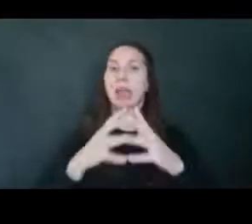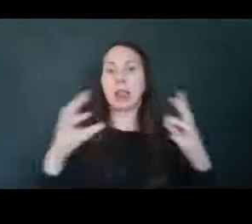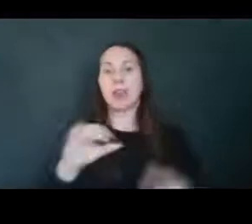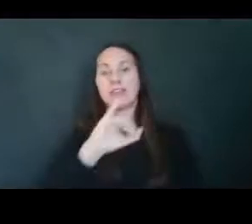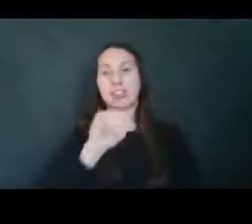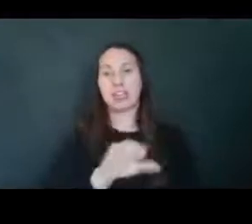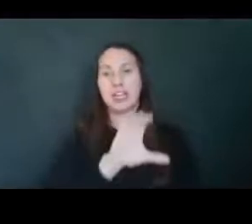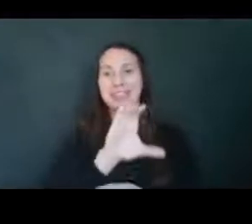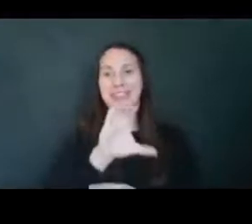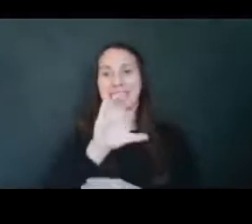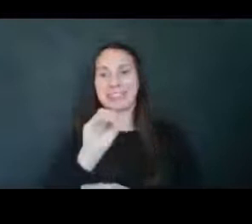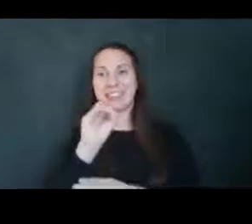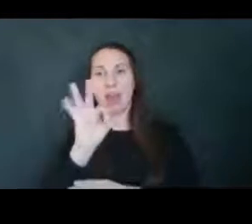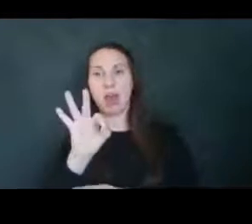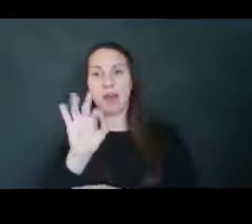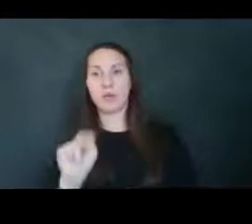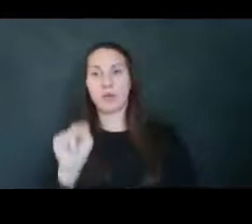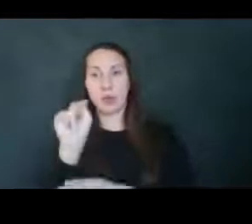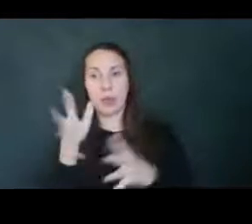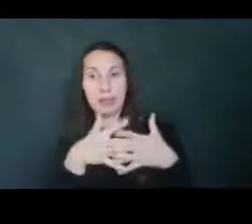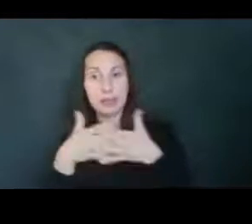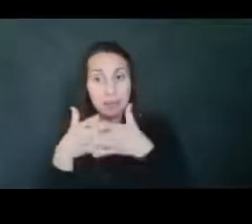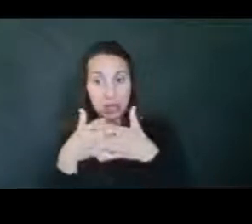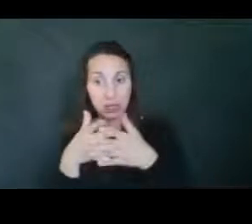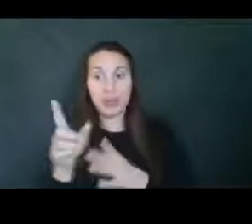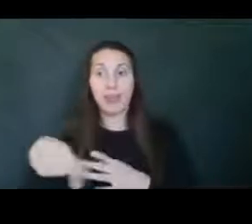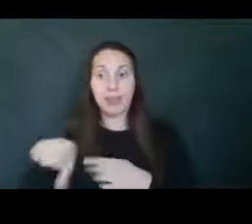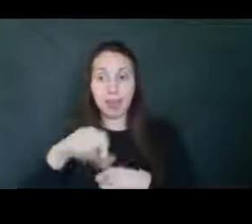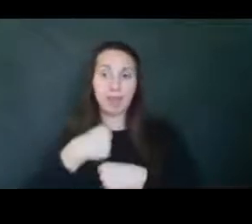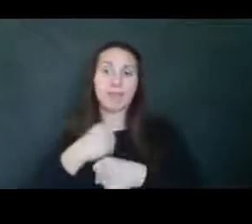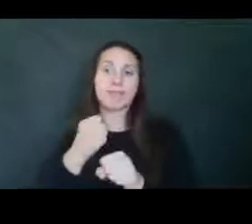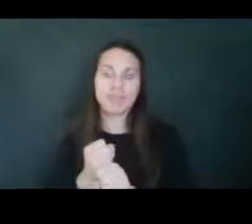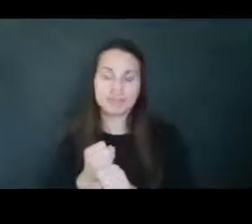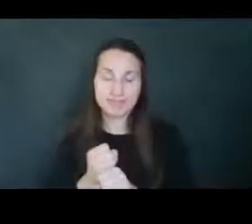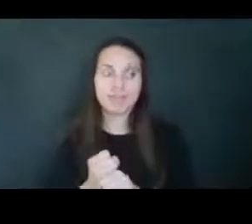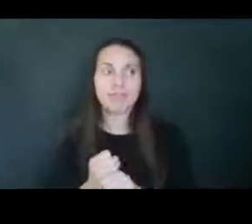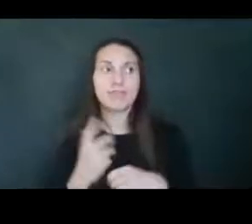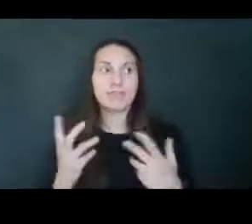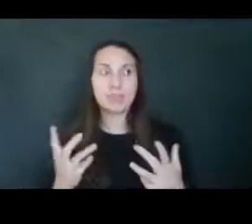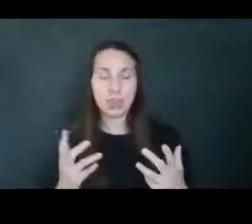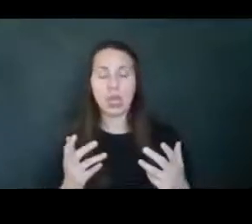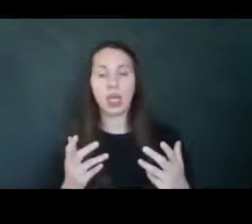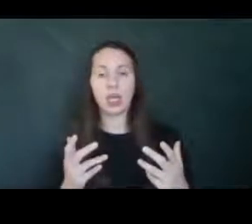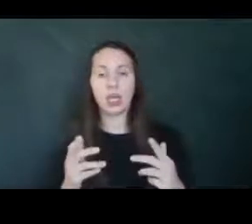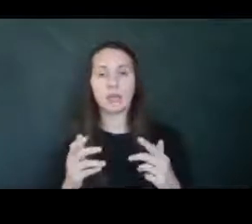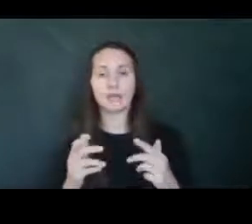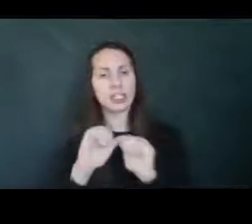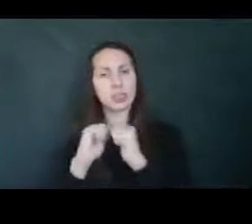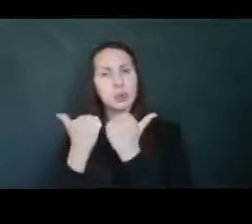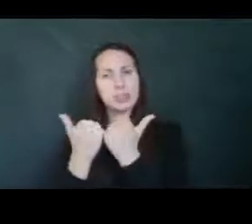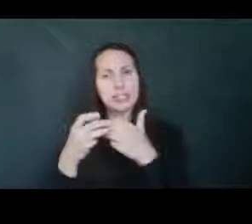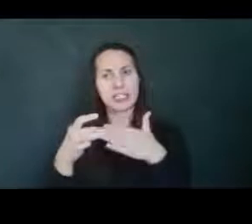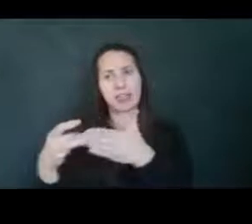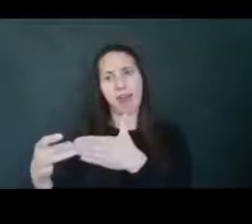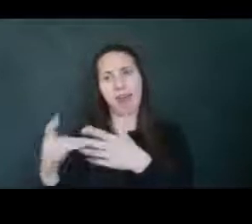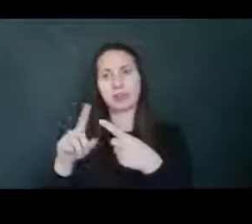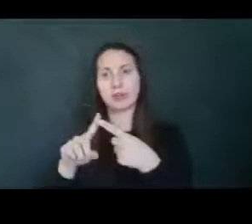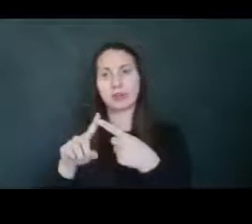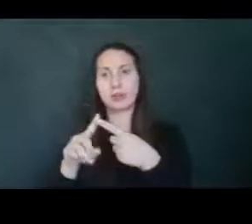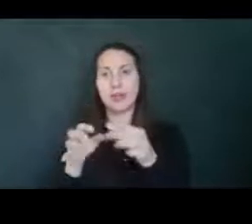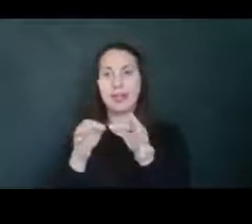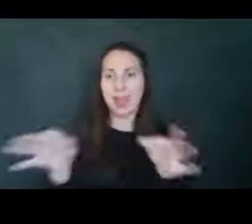America. They created a association guide to language, inclusion,